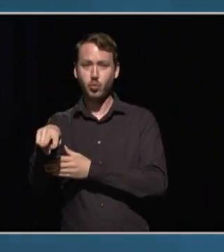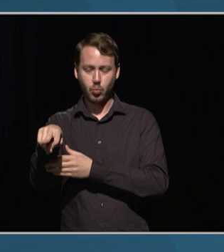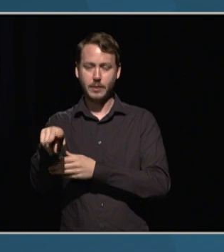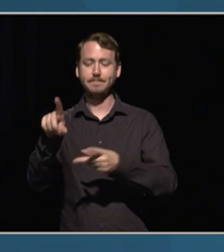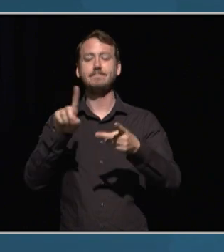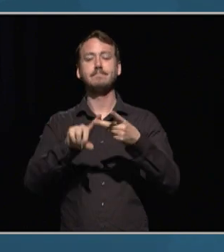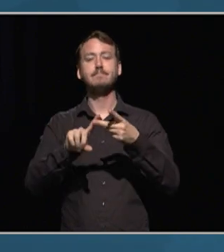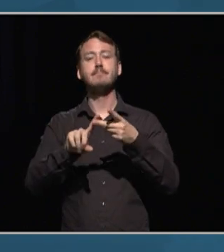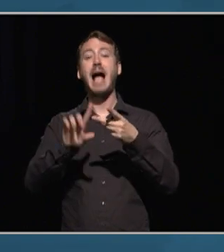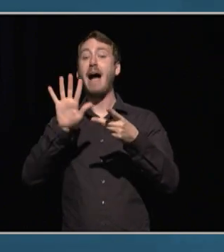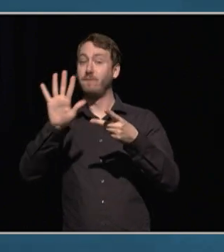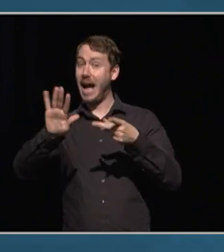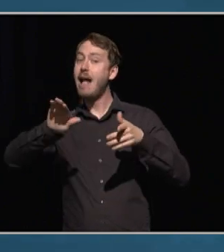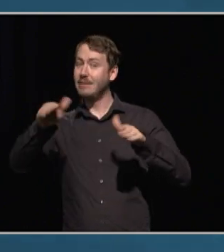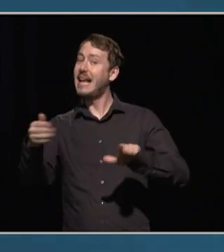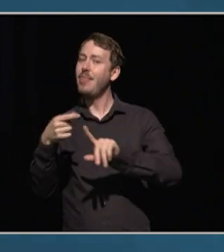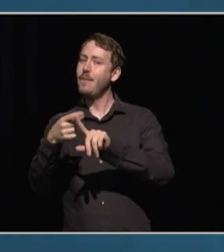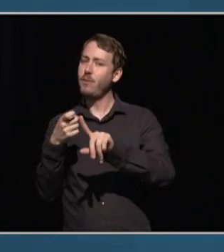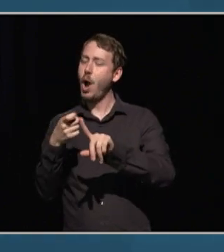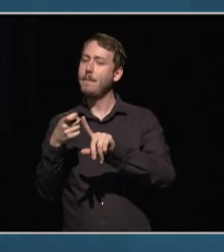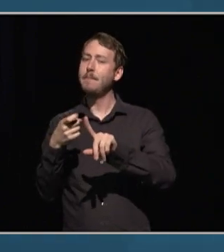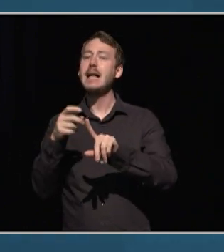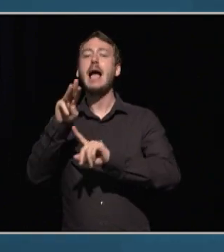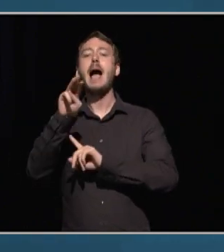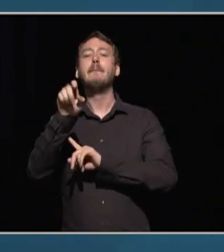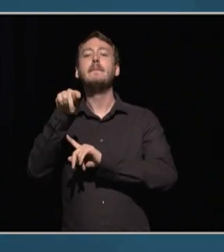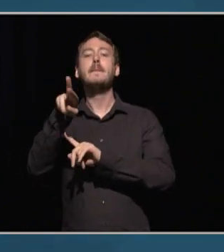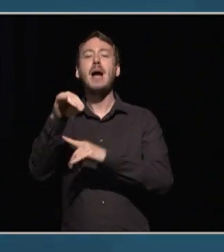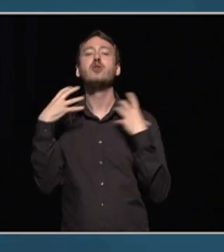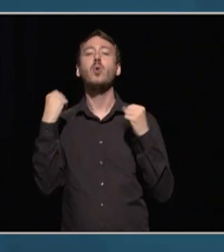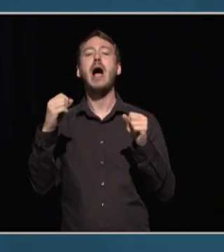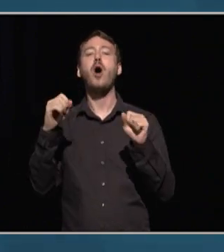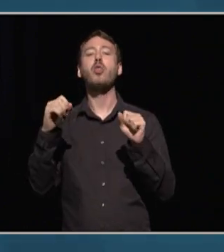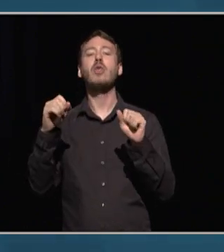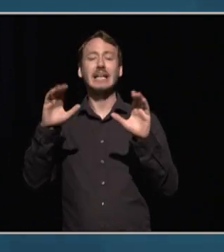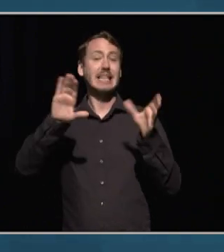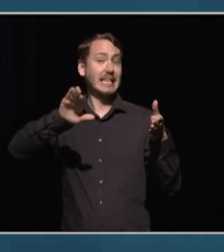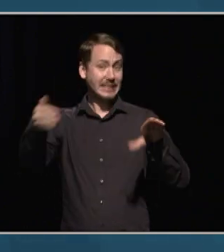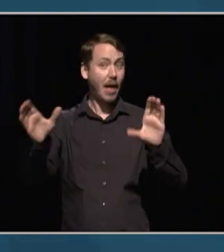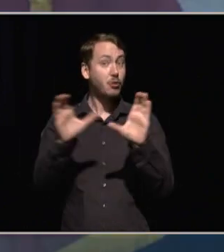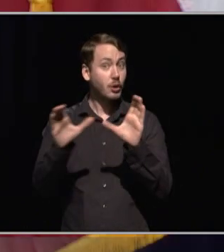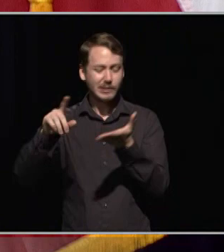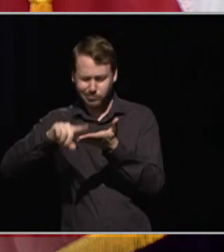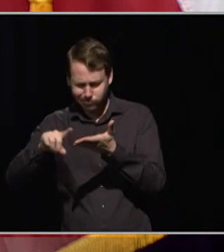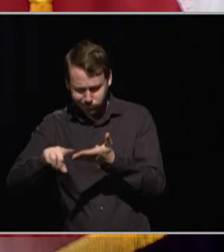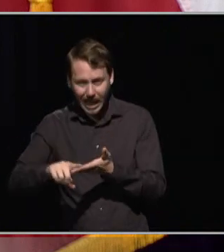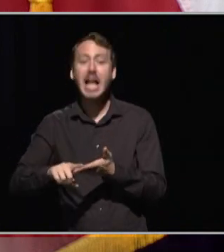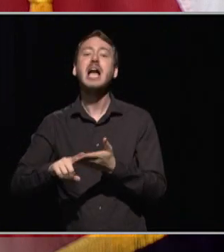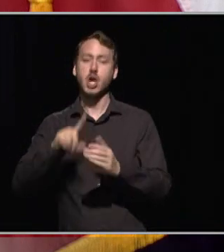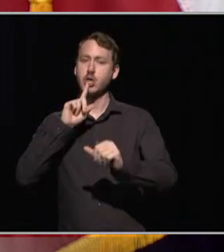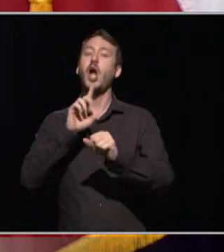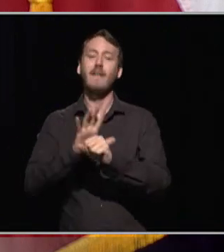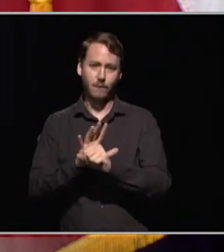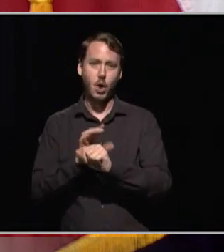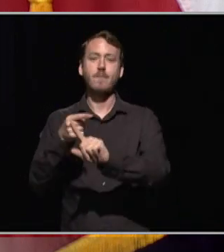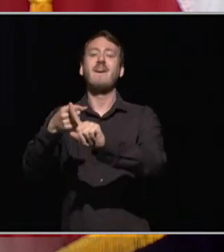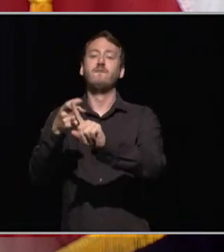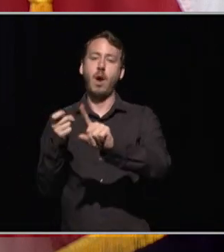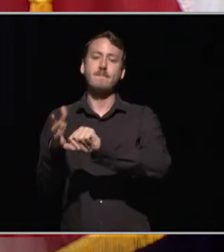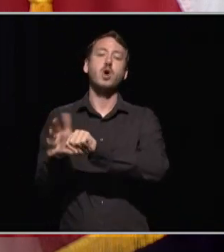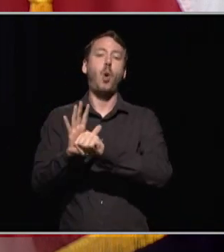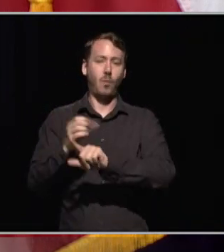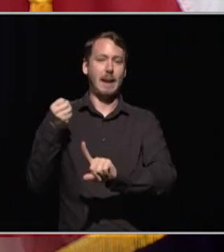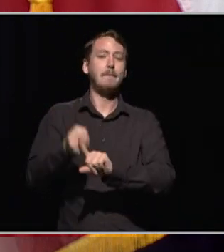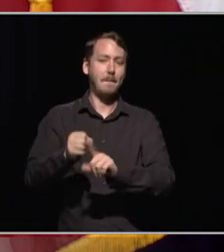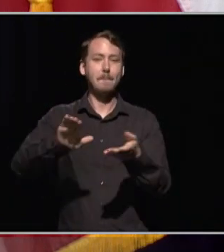5 are the result of Metro Health reviewing the death certificates from the state and confirming that those deaths are COVID-related.